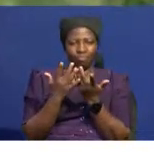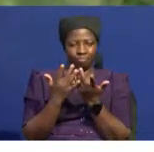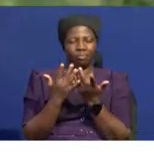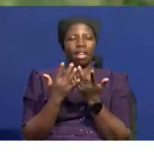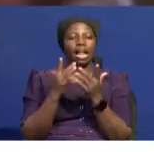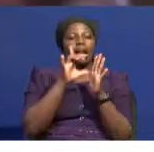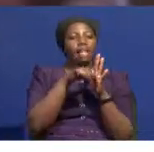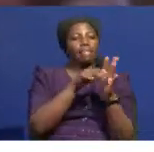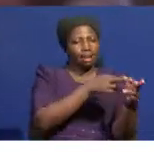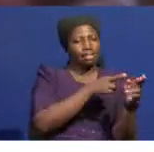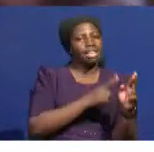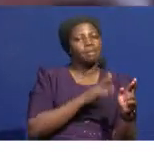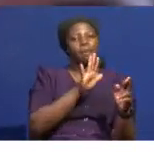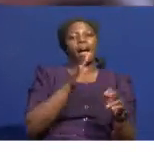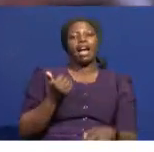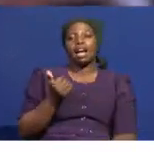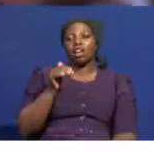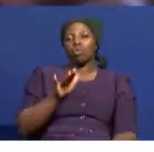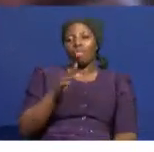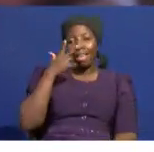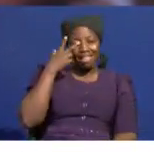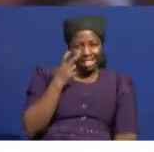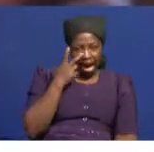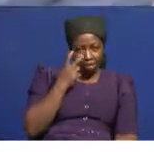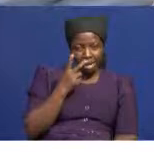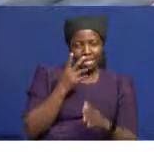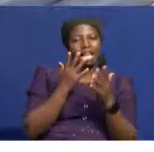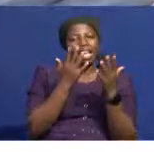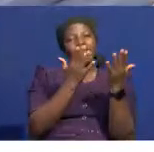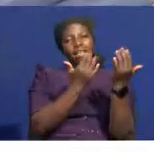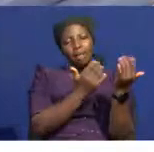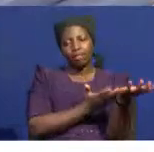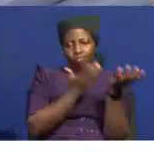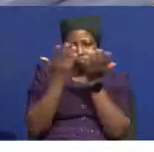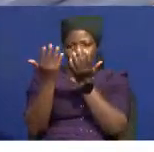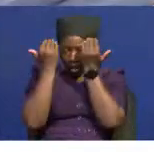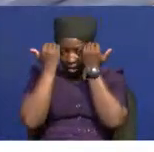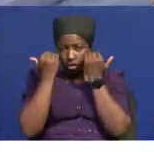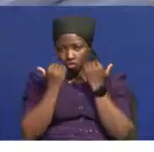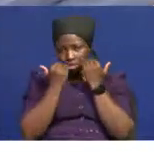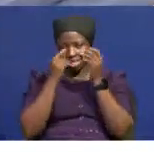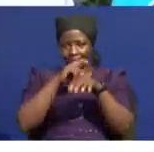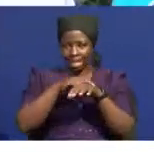suspect is expected to be arraigned in court upon conclusion of investigations.